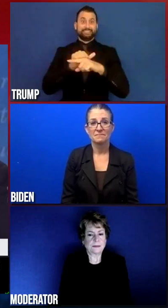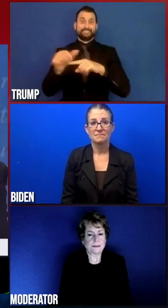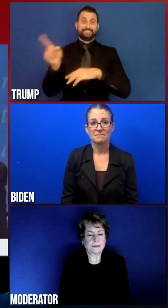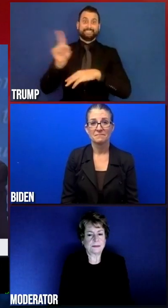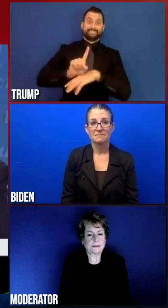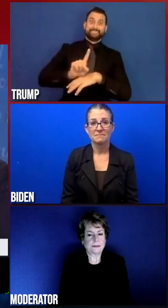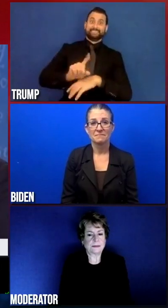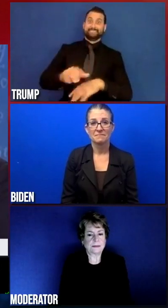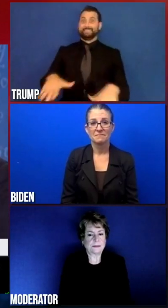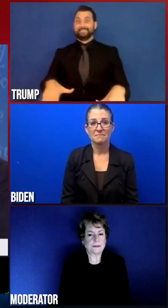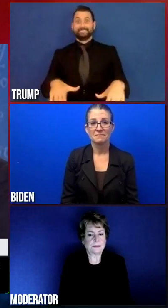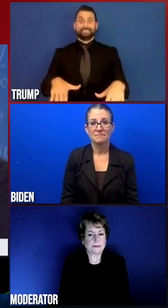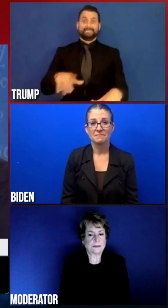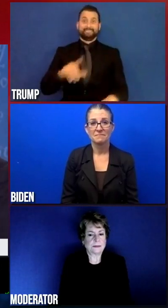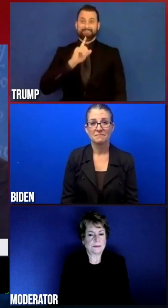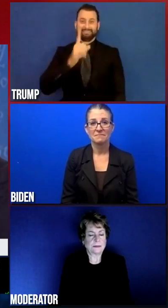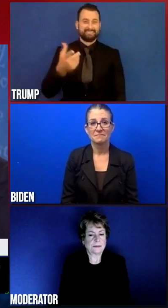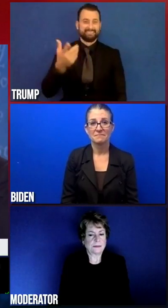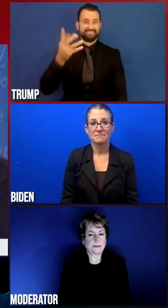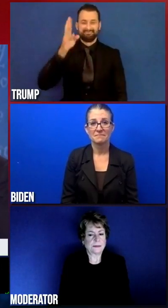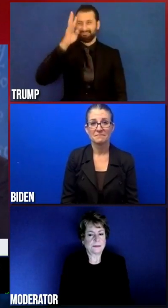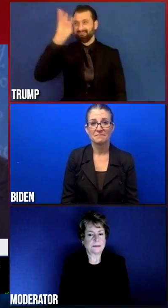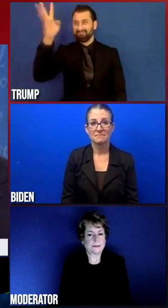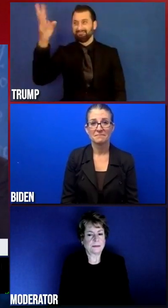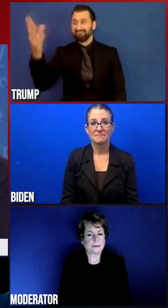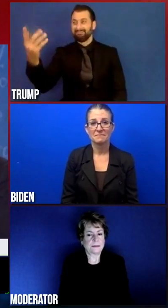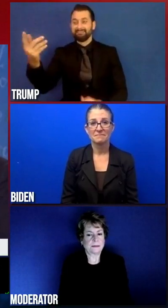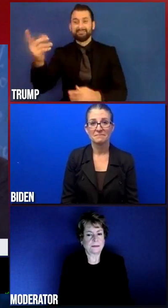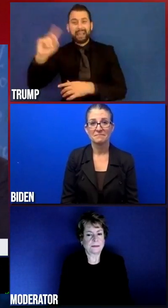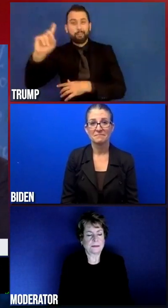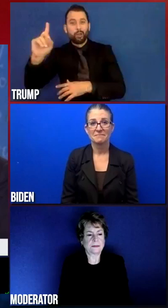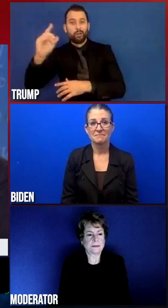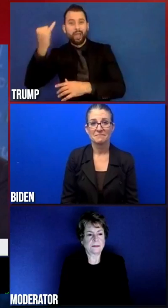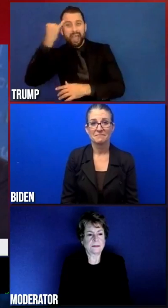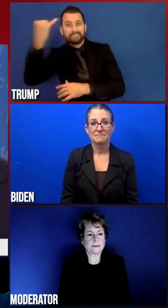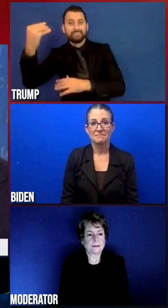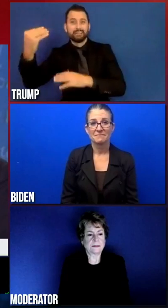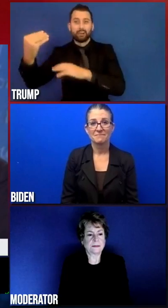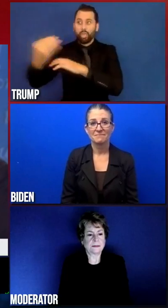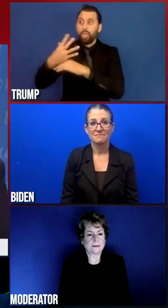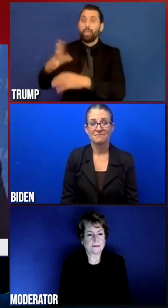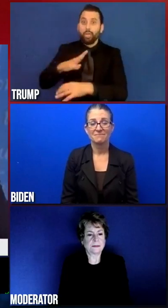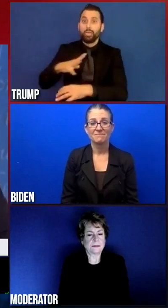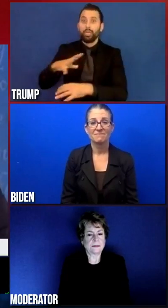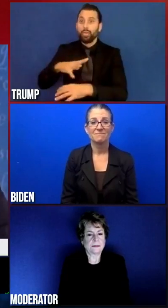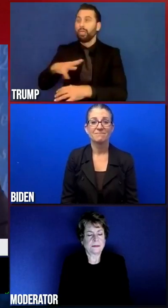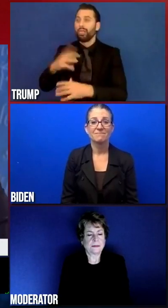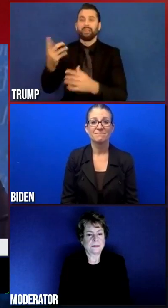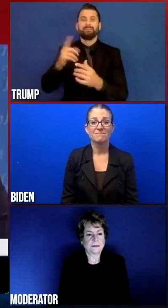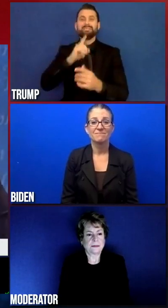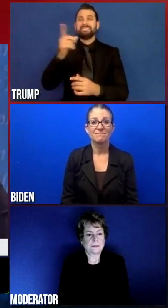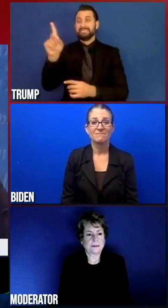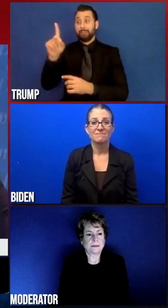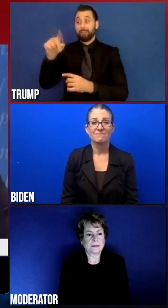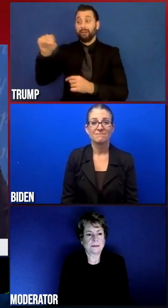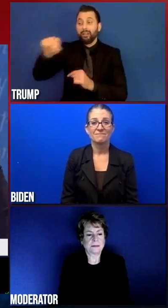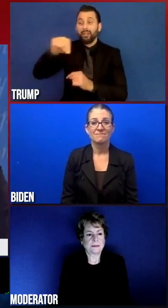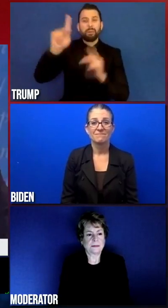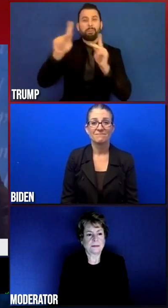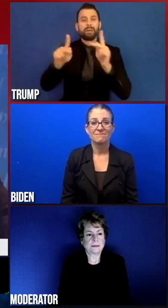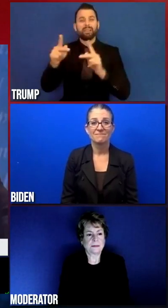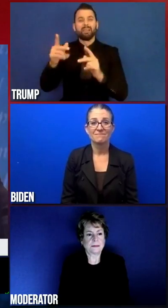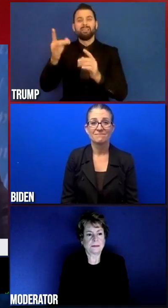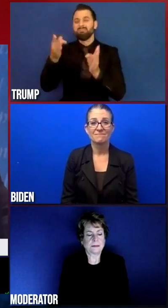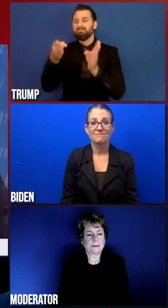And really, they were teaching people to hate our country. And I'm not going to do that. I'm not going to allow that to happen. We have to